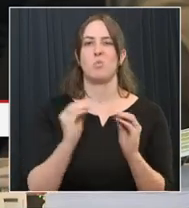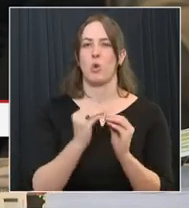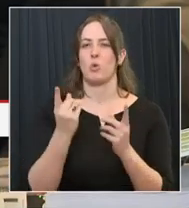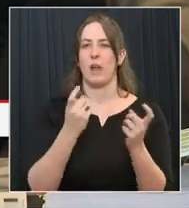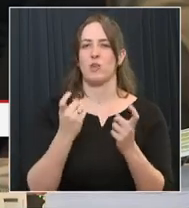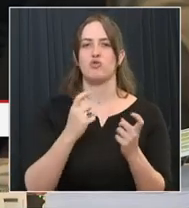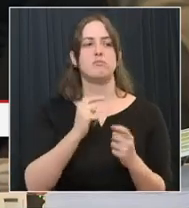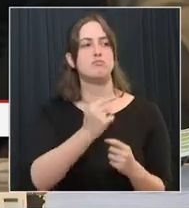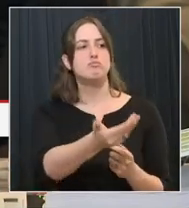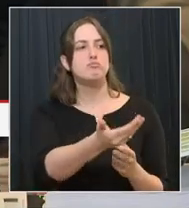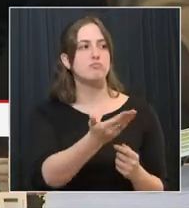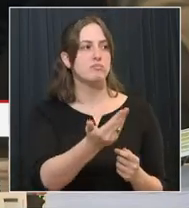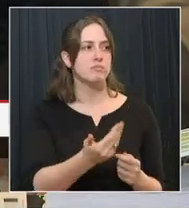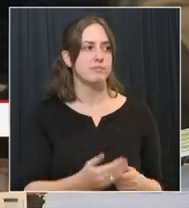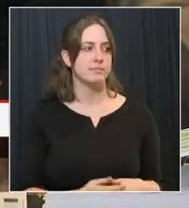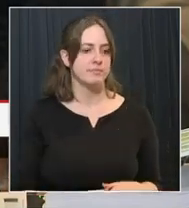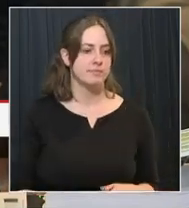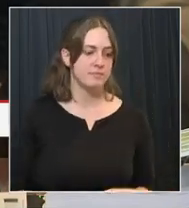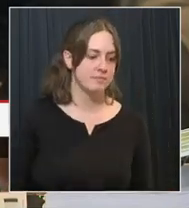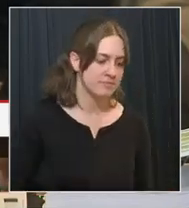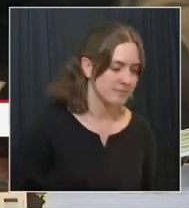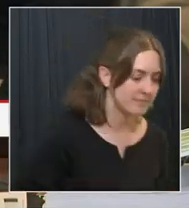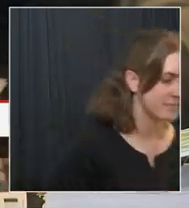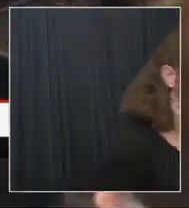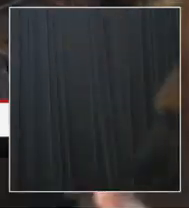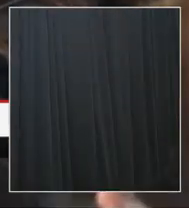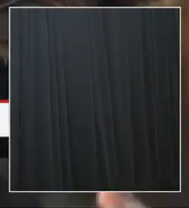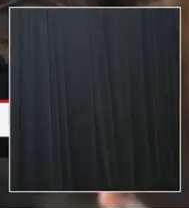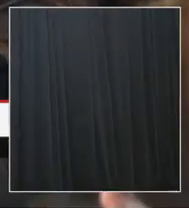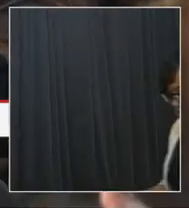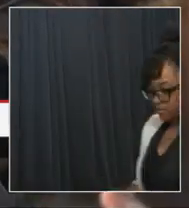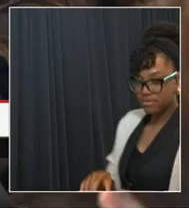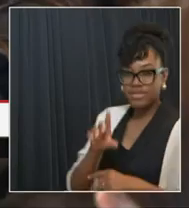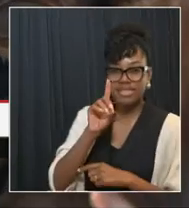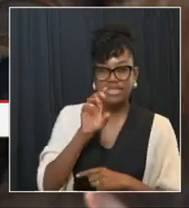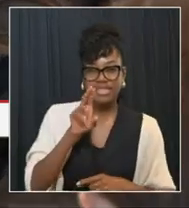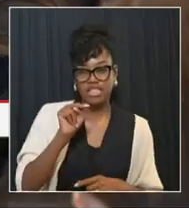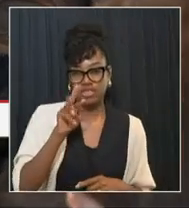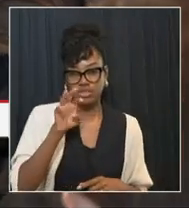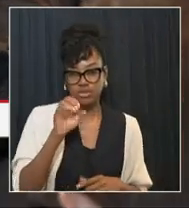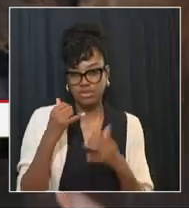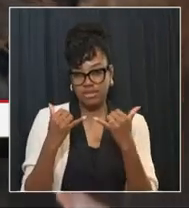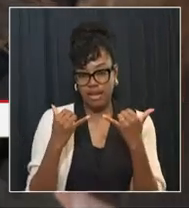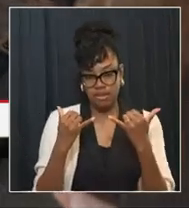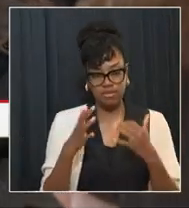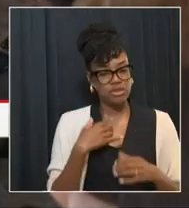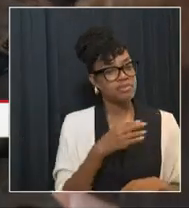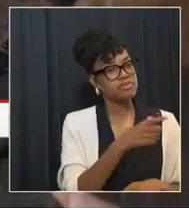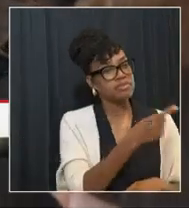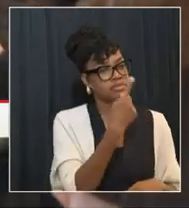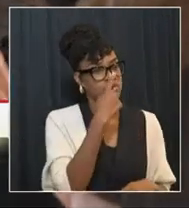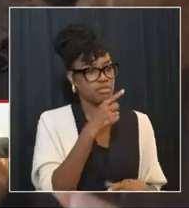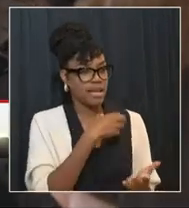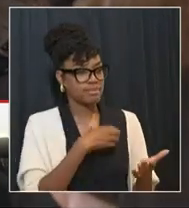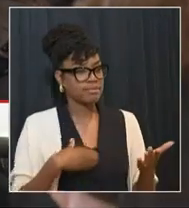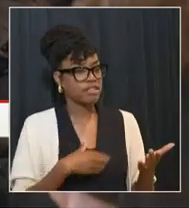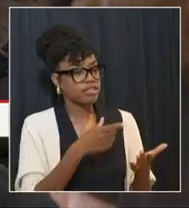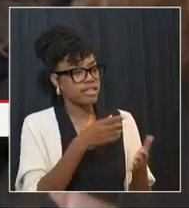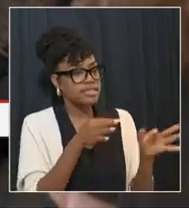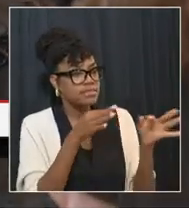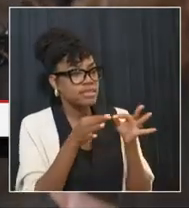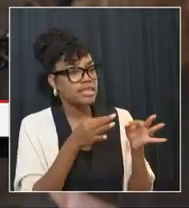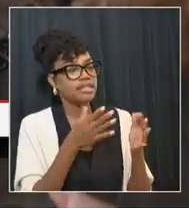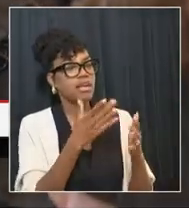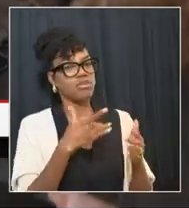Yes, Marielle with DC News Now. Mayor, can you kind of just talk us through how you're feeling at this moment? Because this has been a unique budget